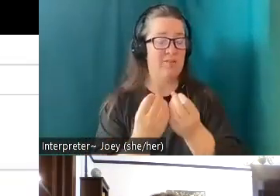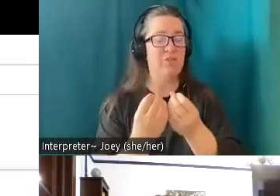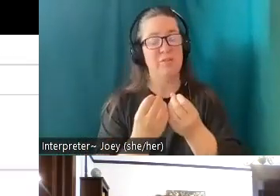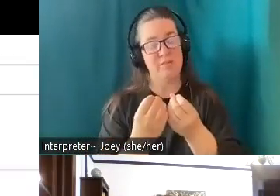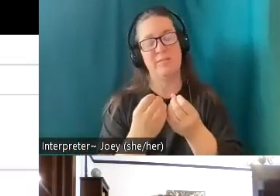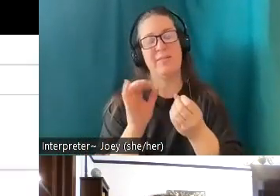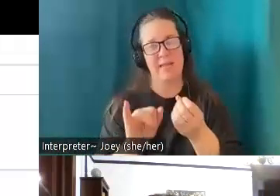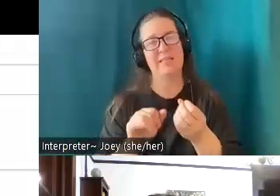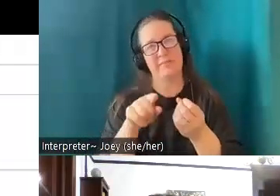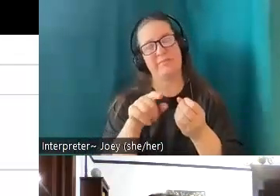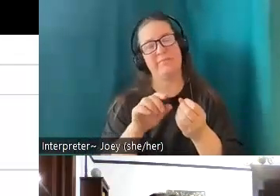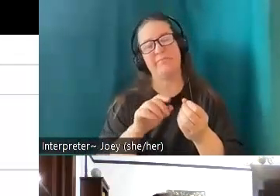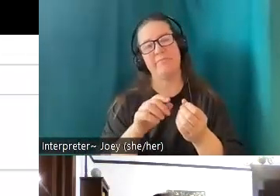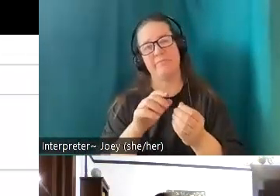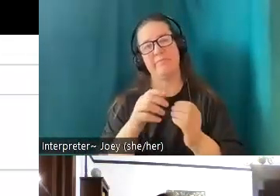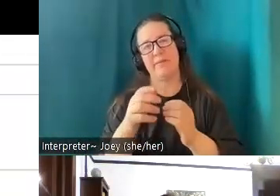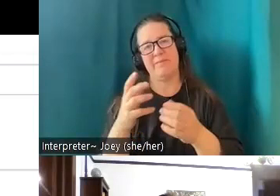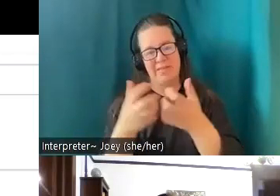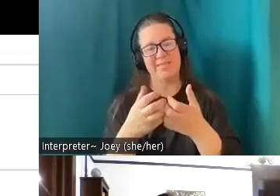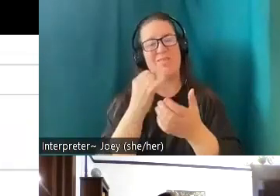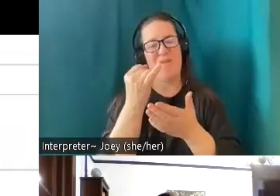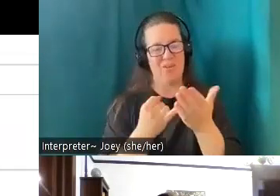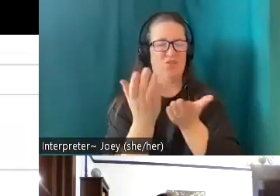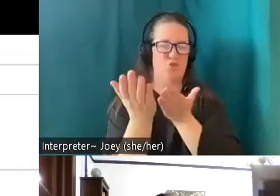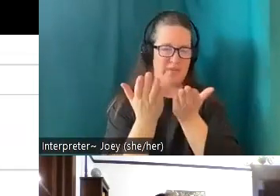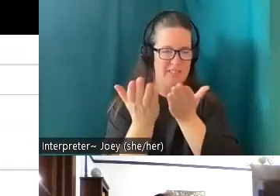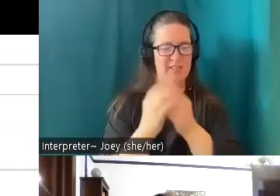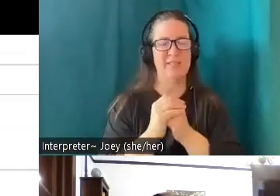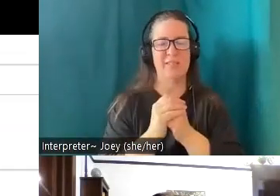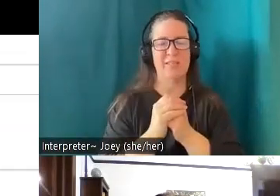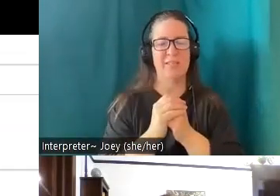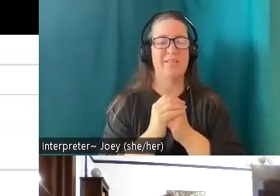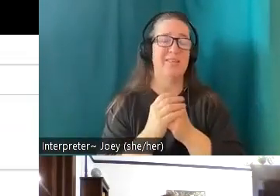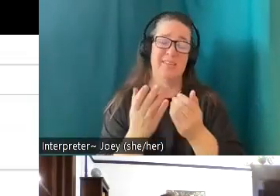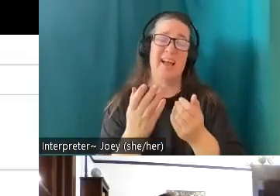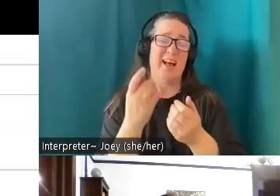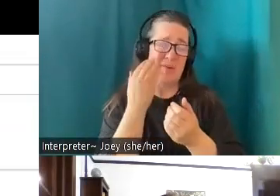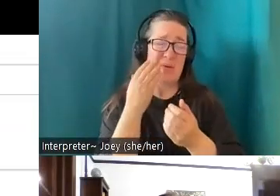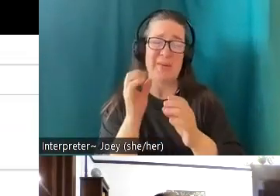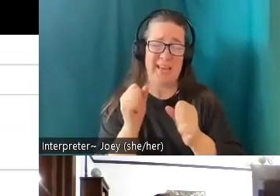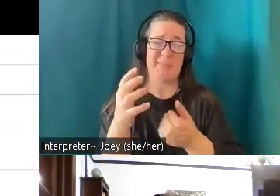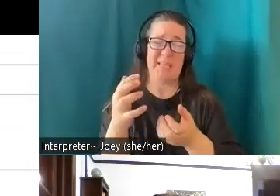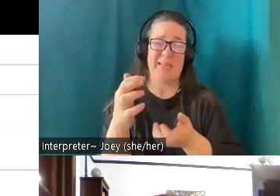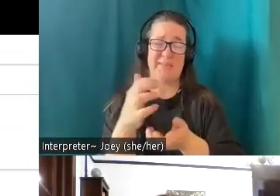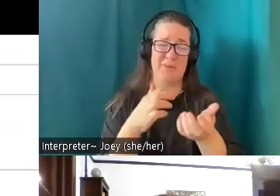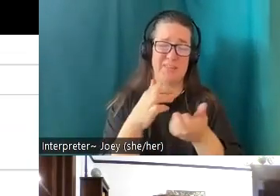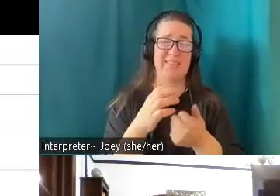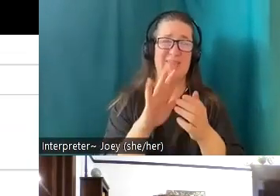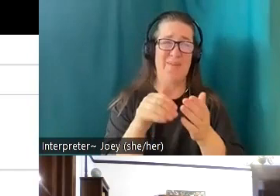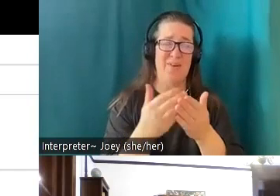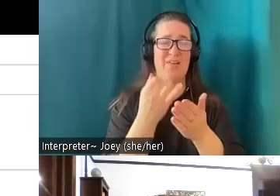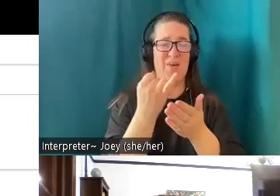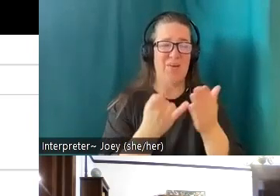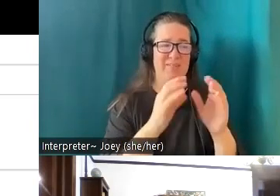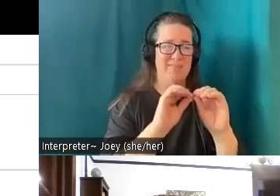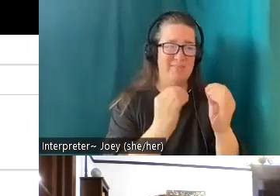arts service. I know this can be a bit confusing because all arts organizations provide services to their audience. So just want to be really clear